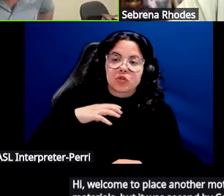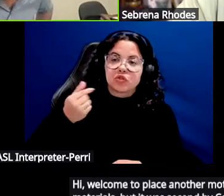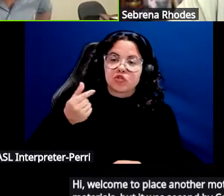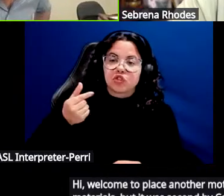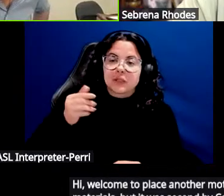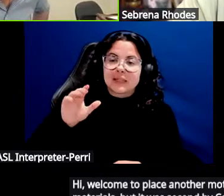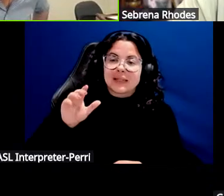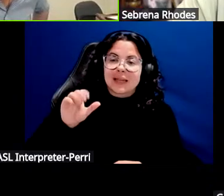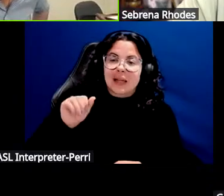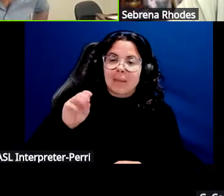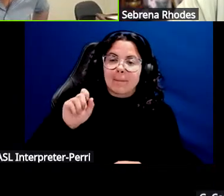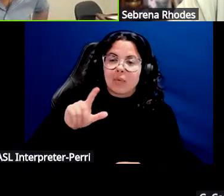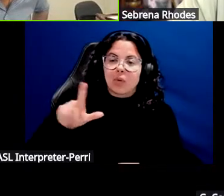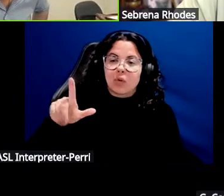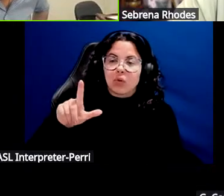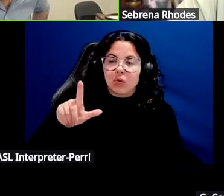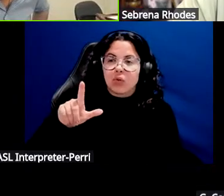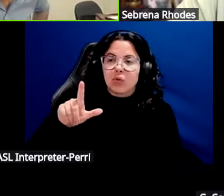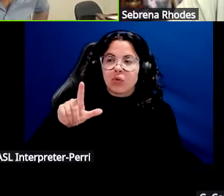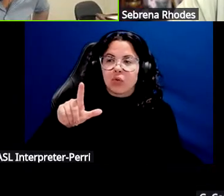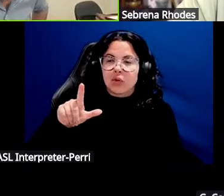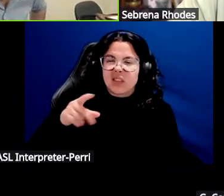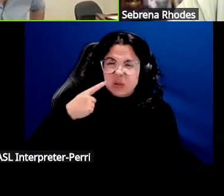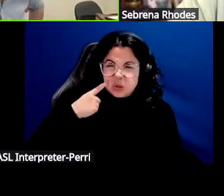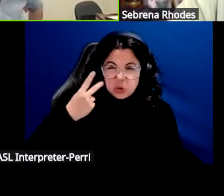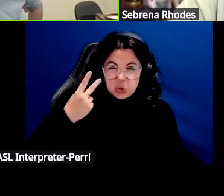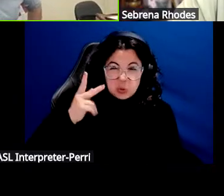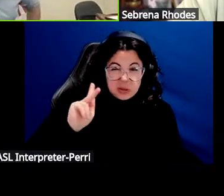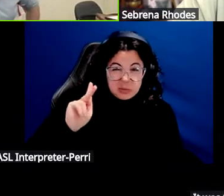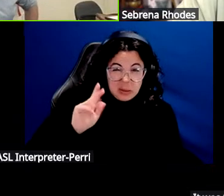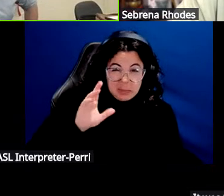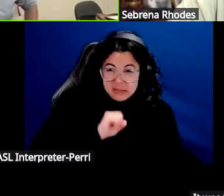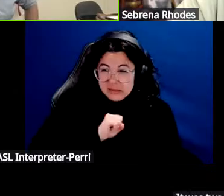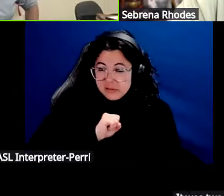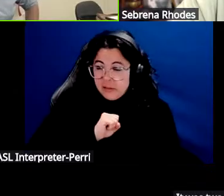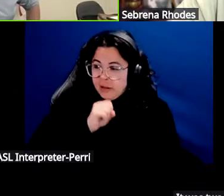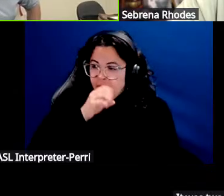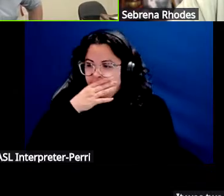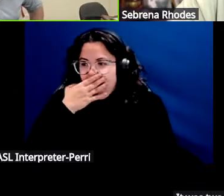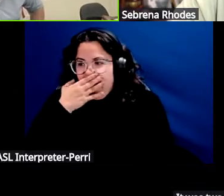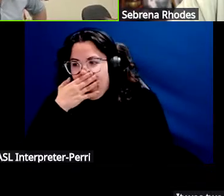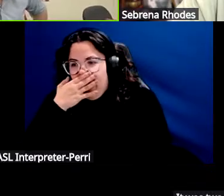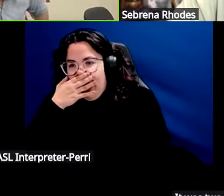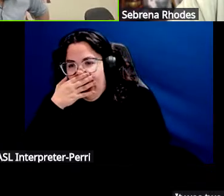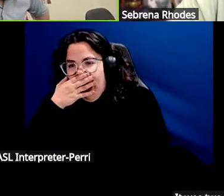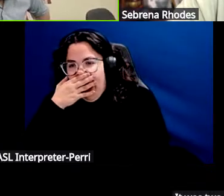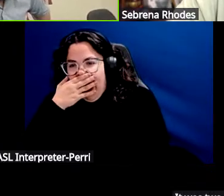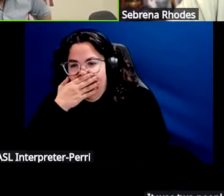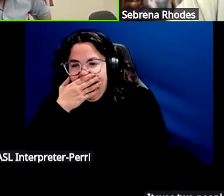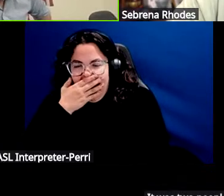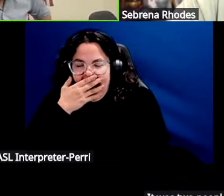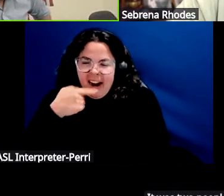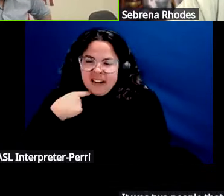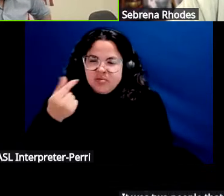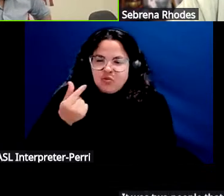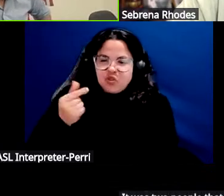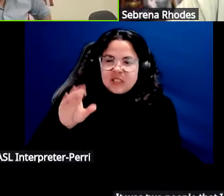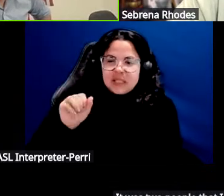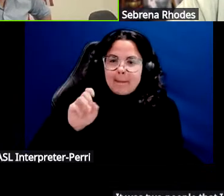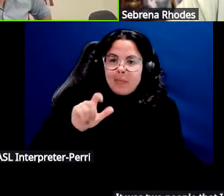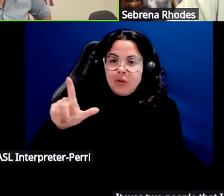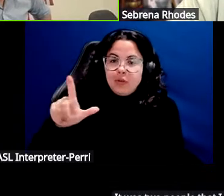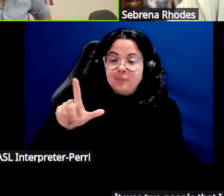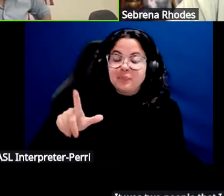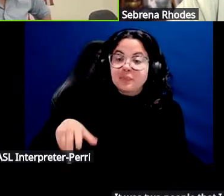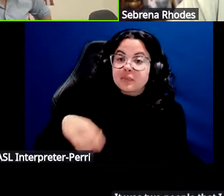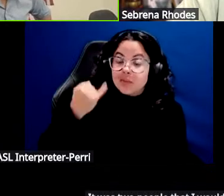it? It was two people that I seconded. missed that. I would say G. Campbell seconded it. If you